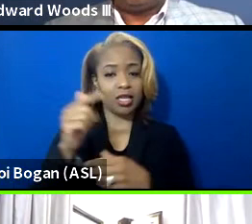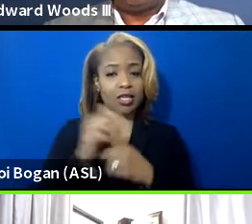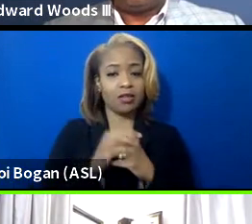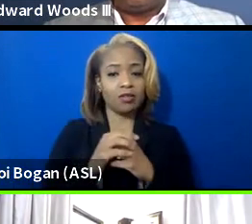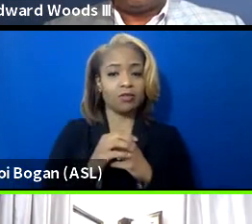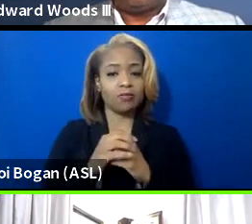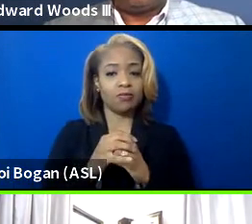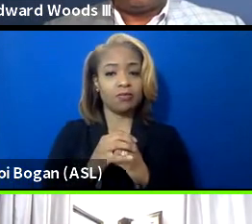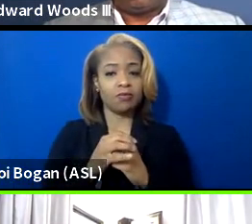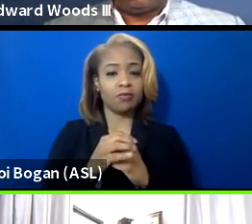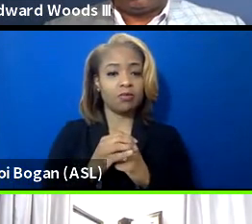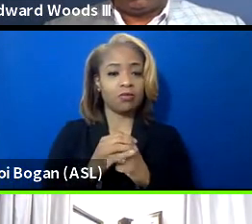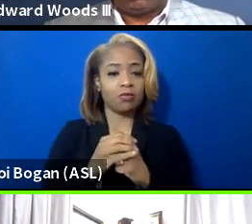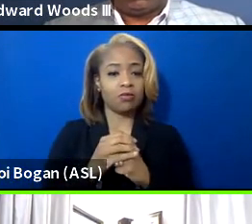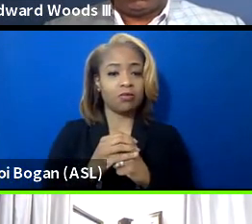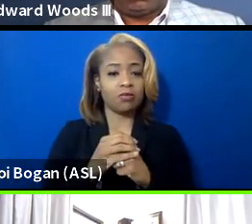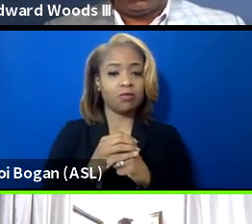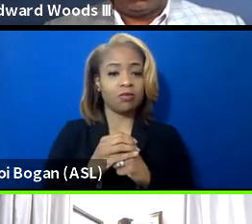that we